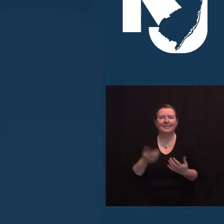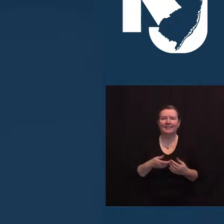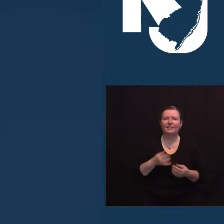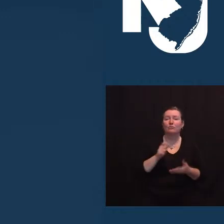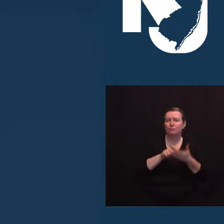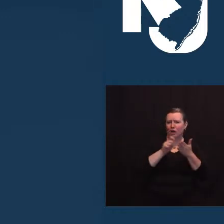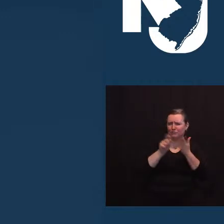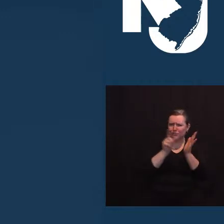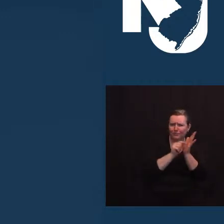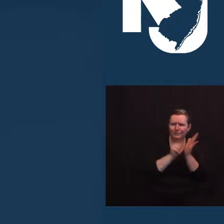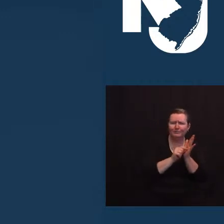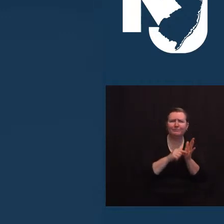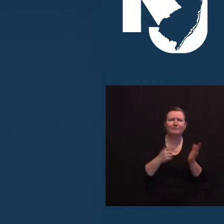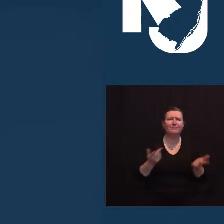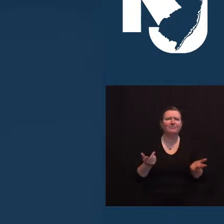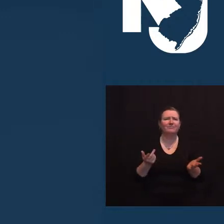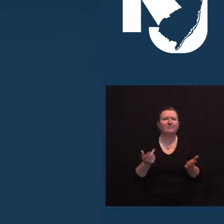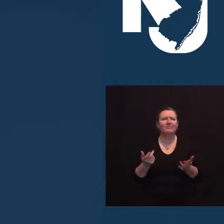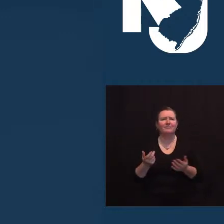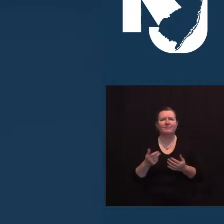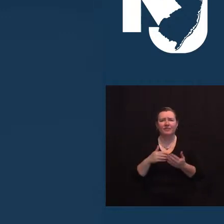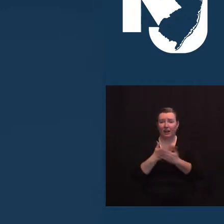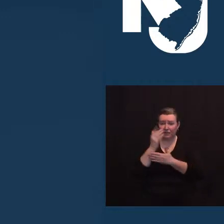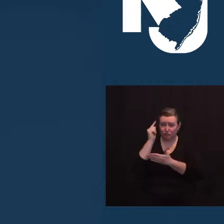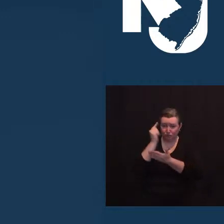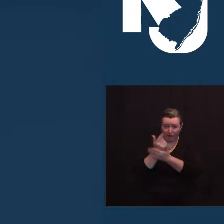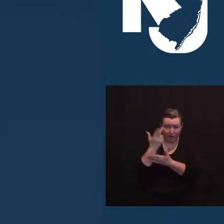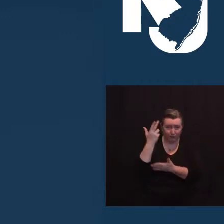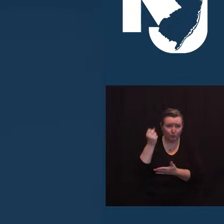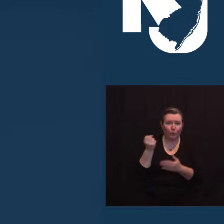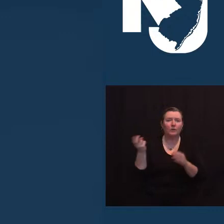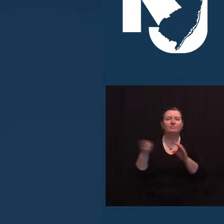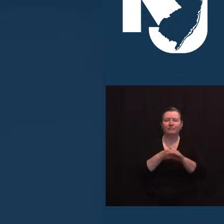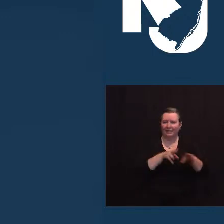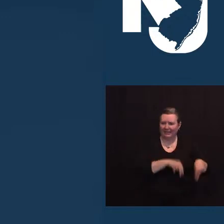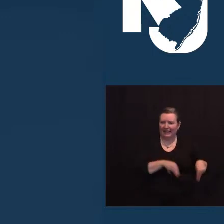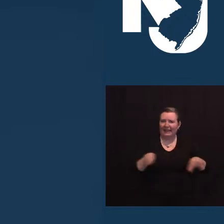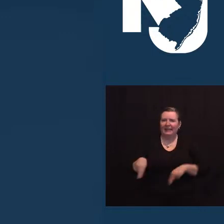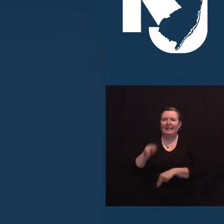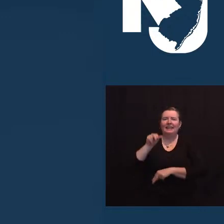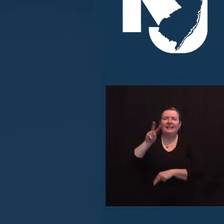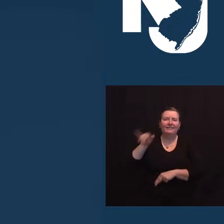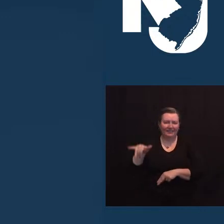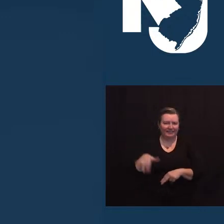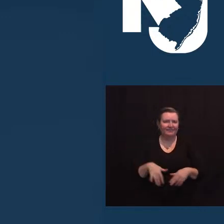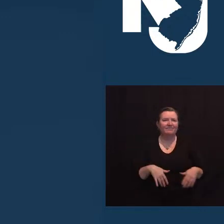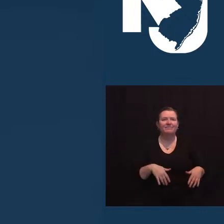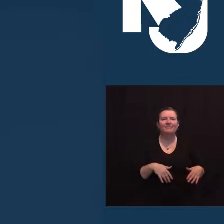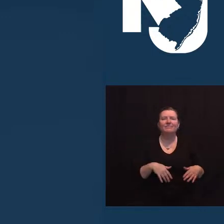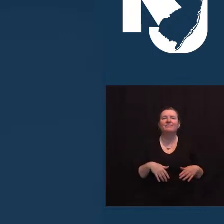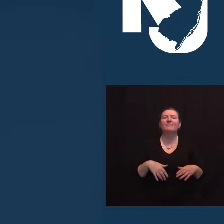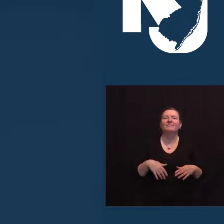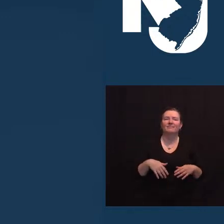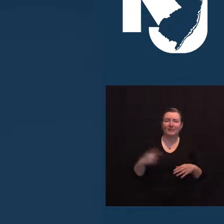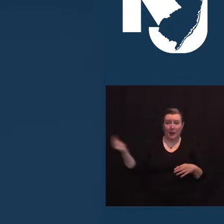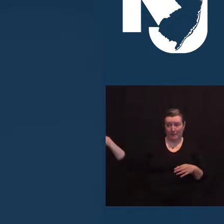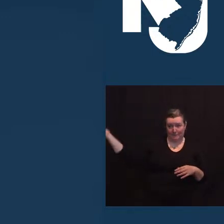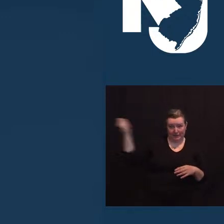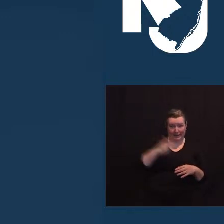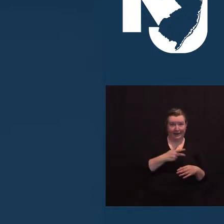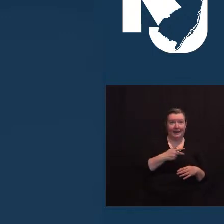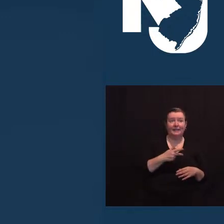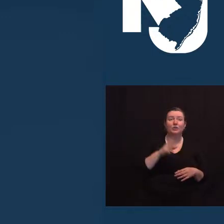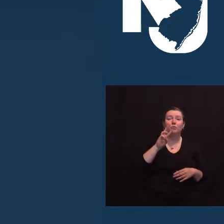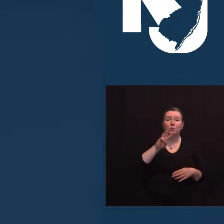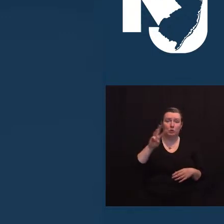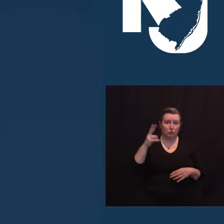the very end of World War II, and after serving our nation, he returned home and promptly enrolled at Rutgers University to